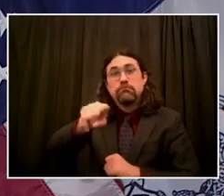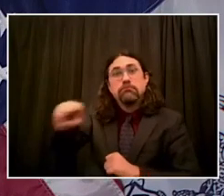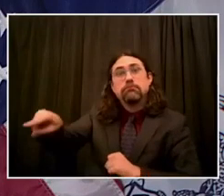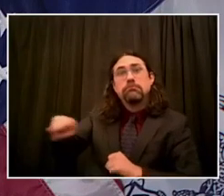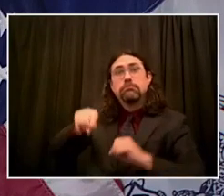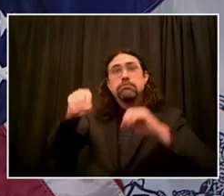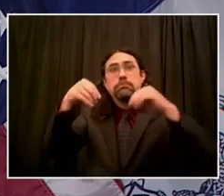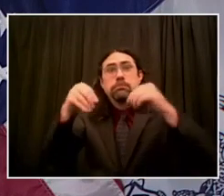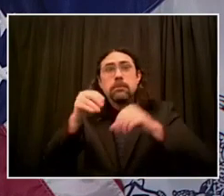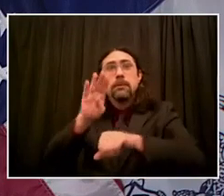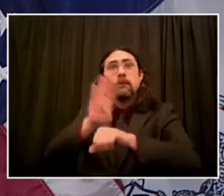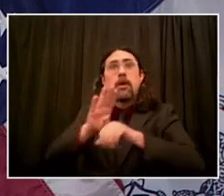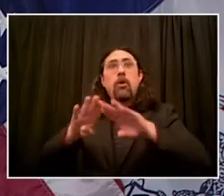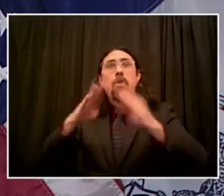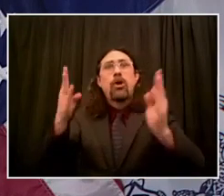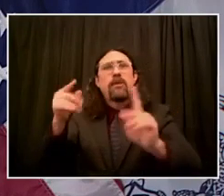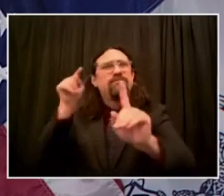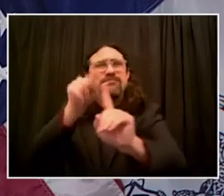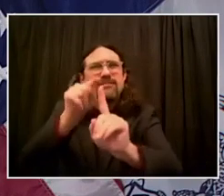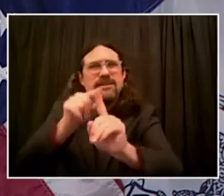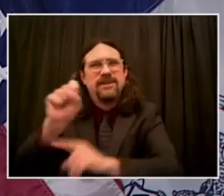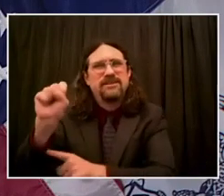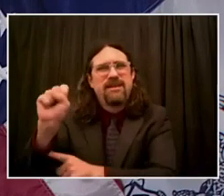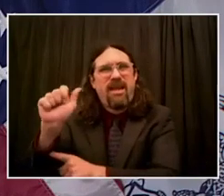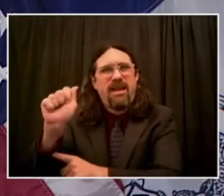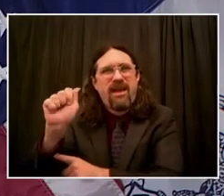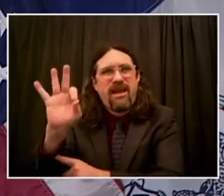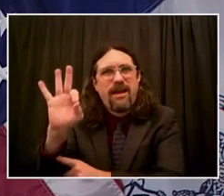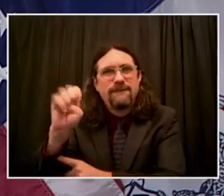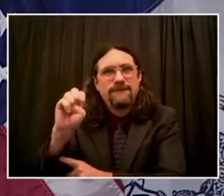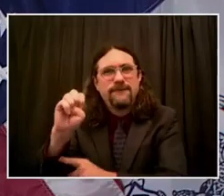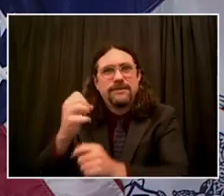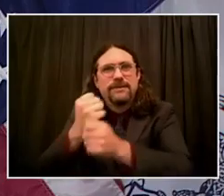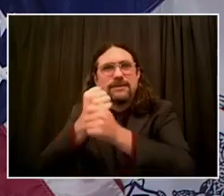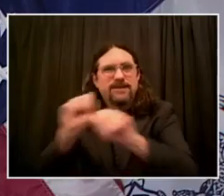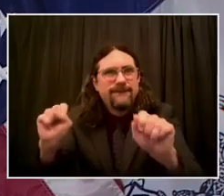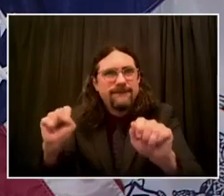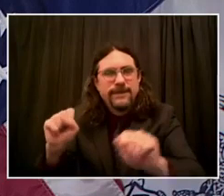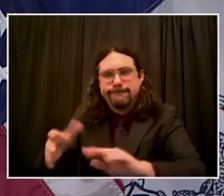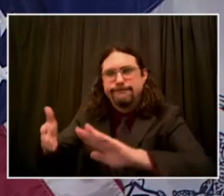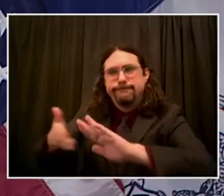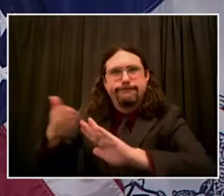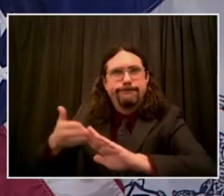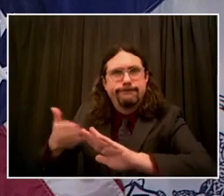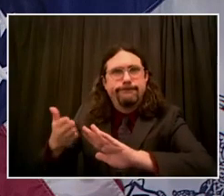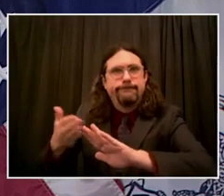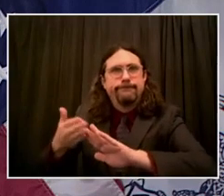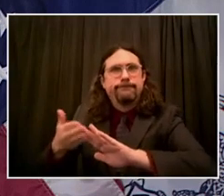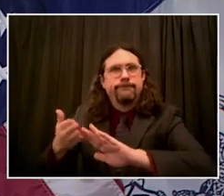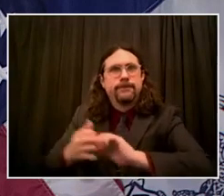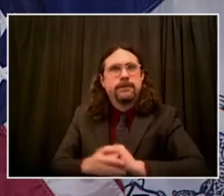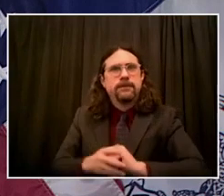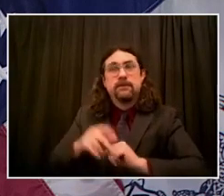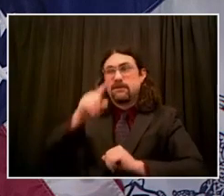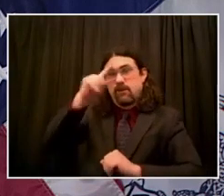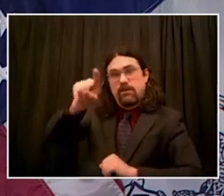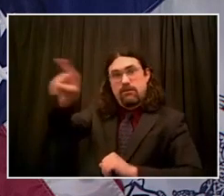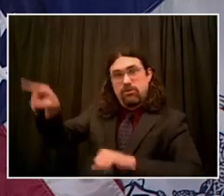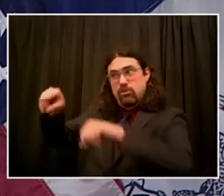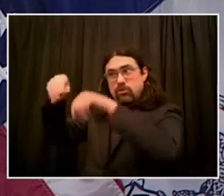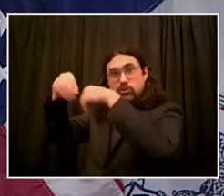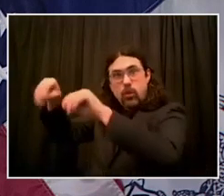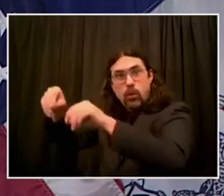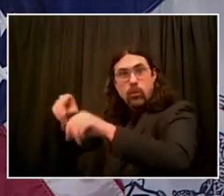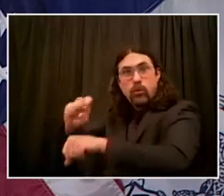can get their businesses going. We need to make sure that the people who work there are safe, that they can get their livelihoods back, but always in a